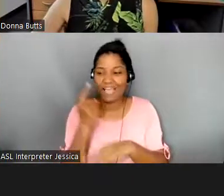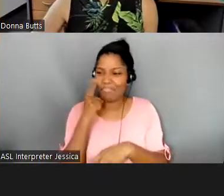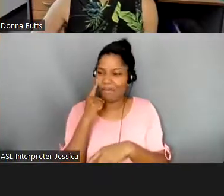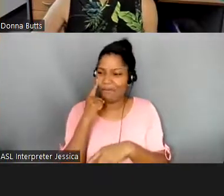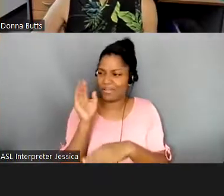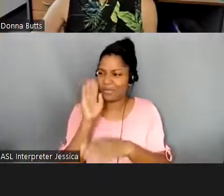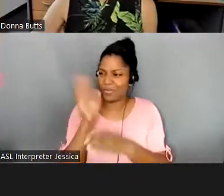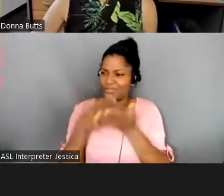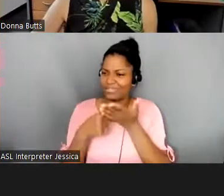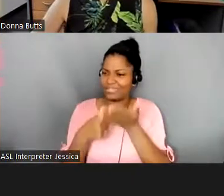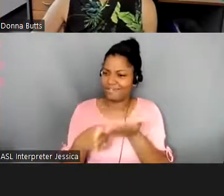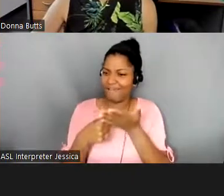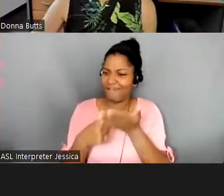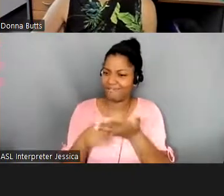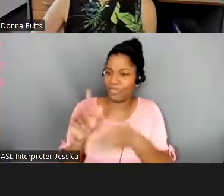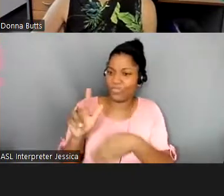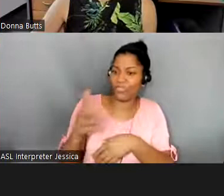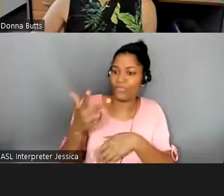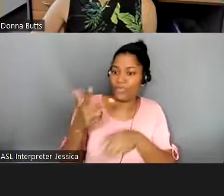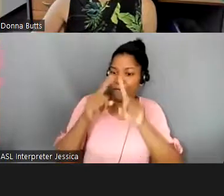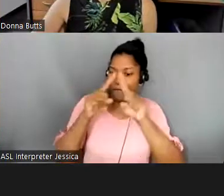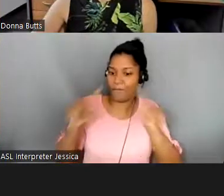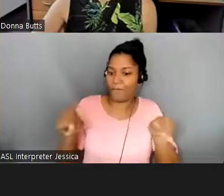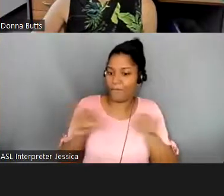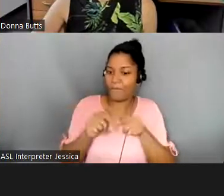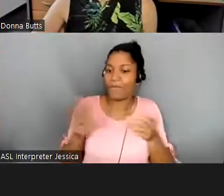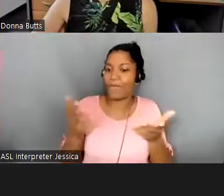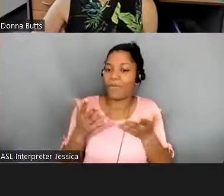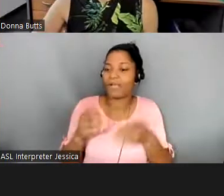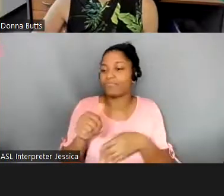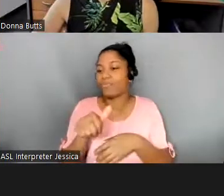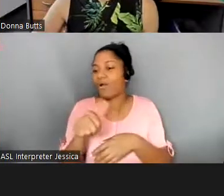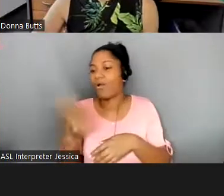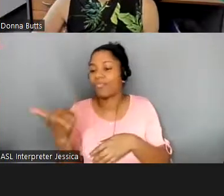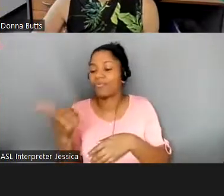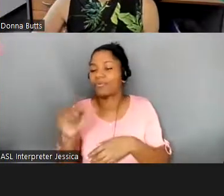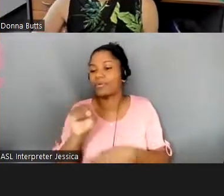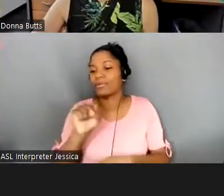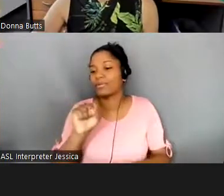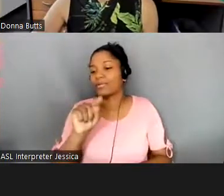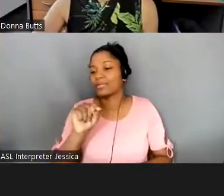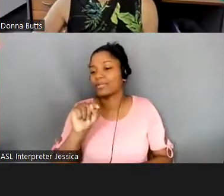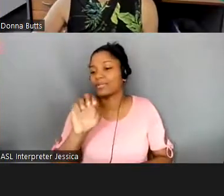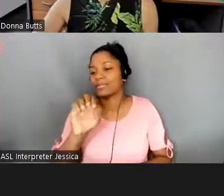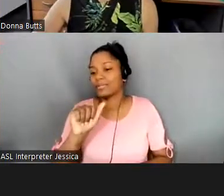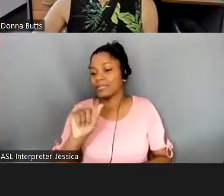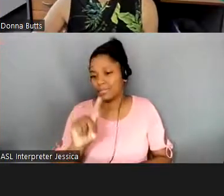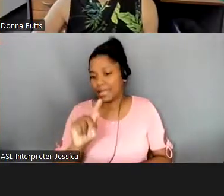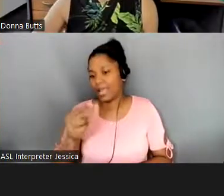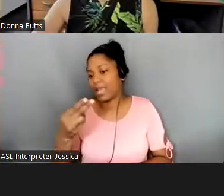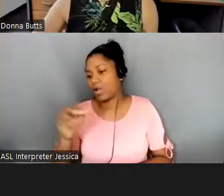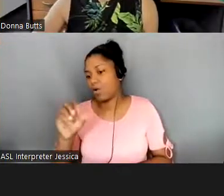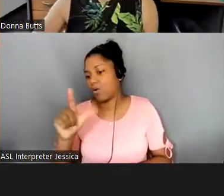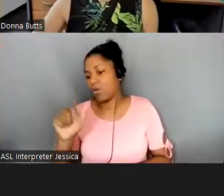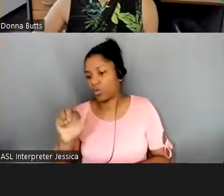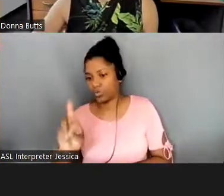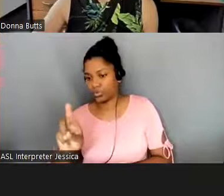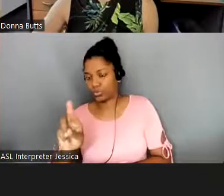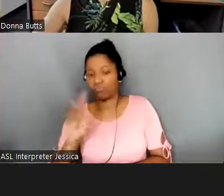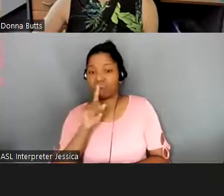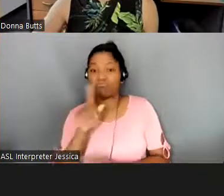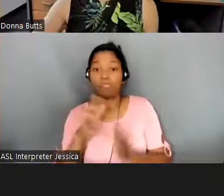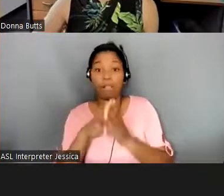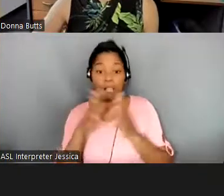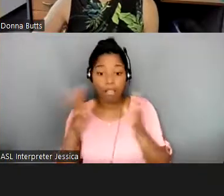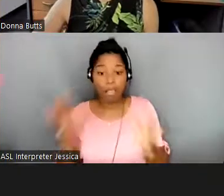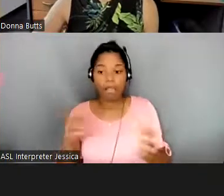that third point being your other stakeholders, that it's really important to have. We see a lot of